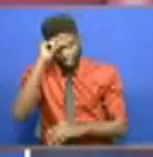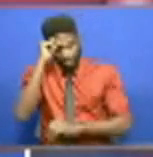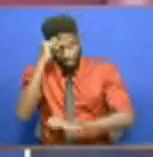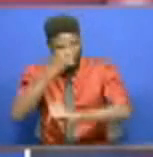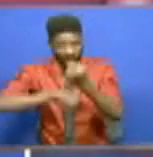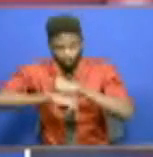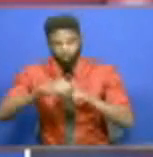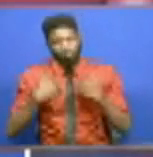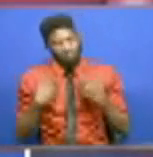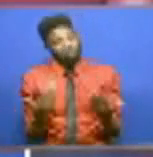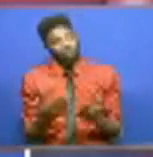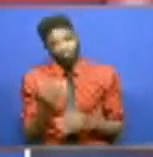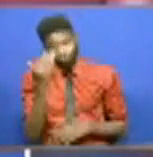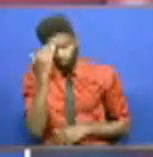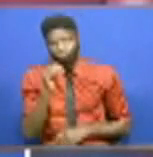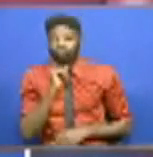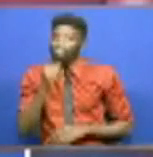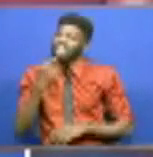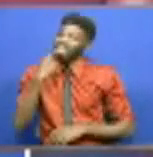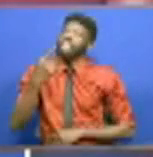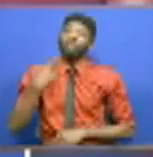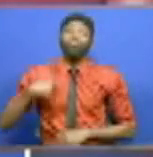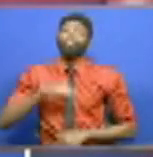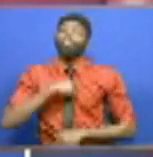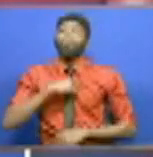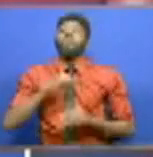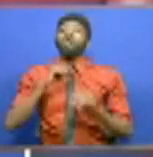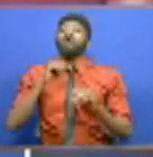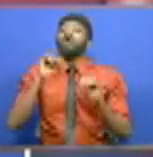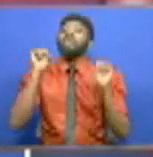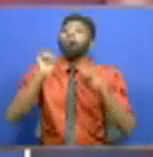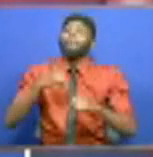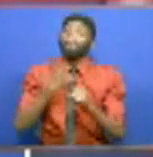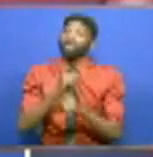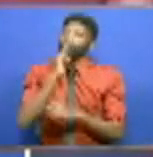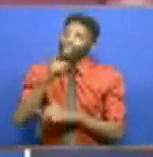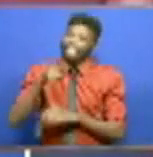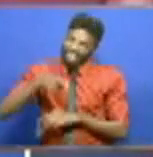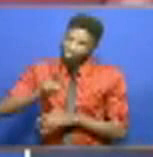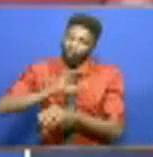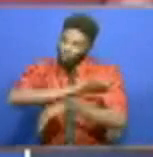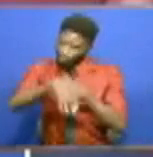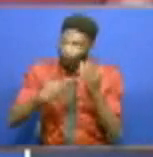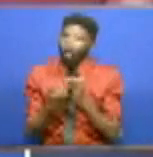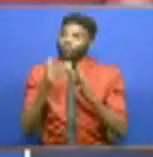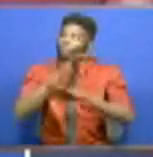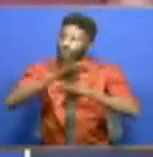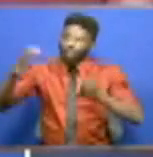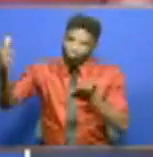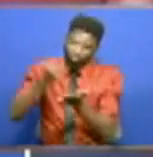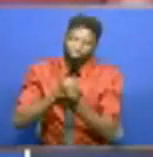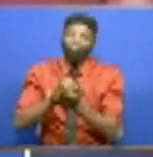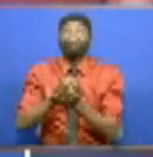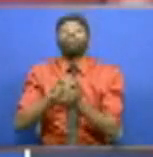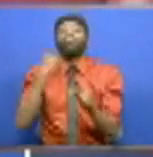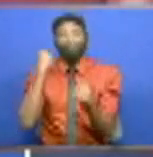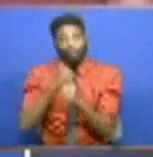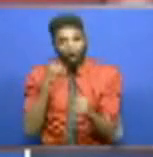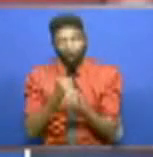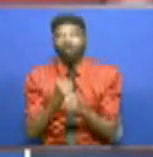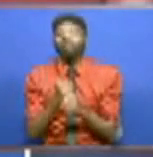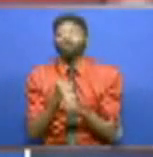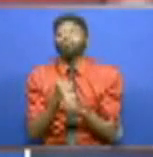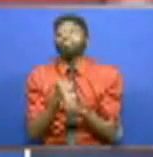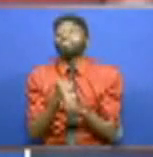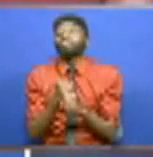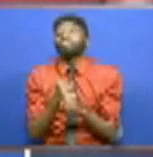know, but not to say we can ensure that they are permanently, all of them there, earning on a farmer who is